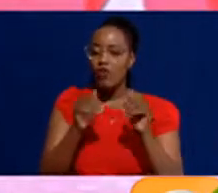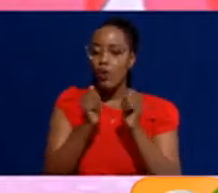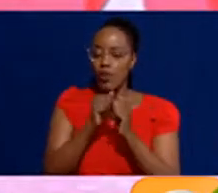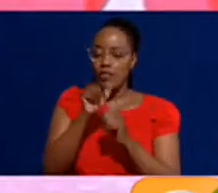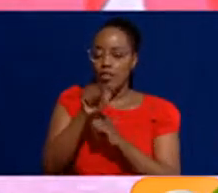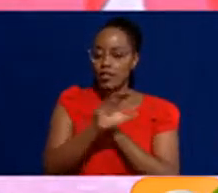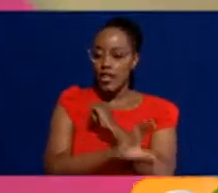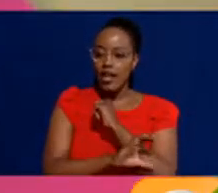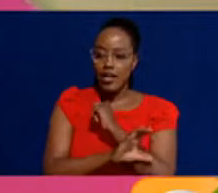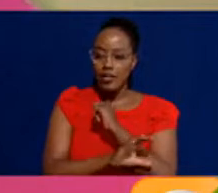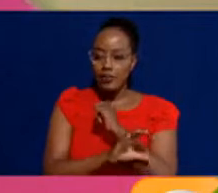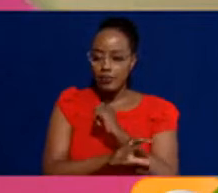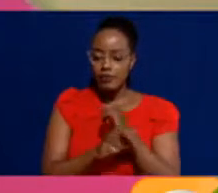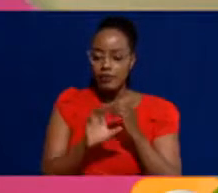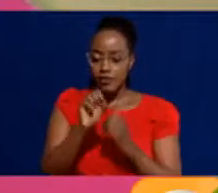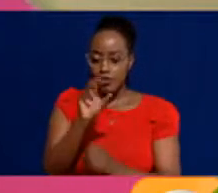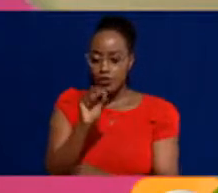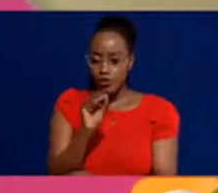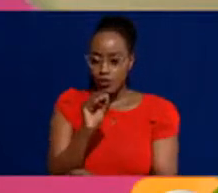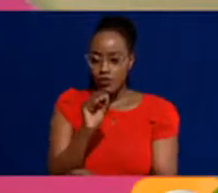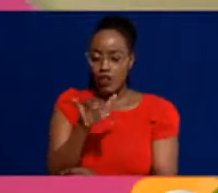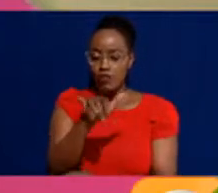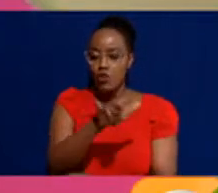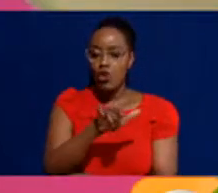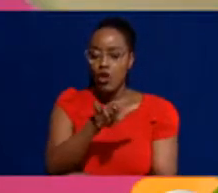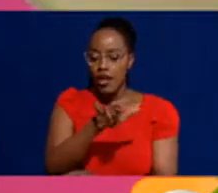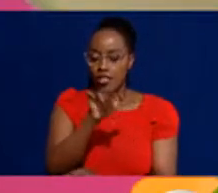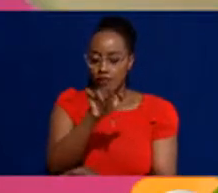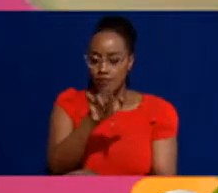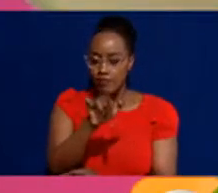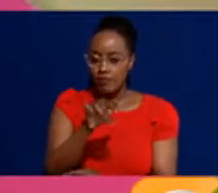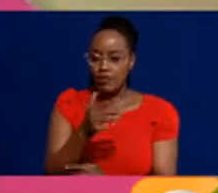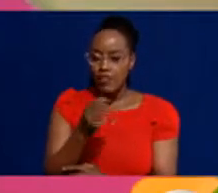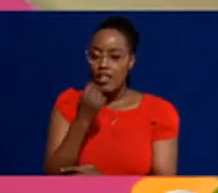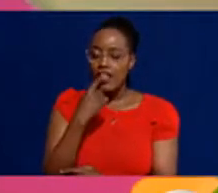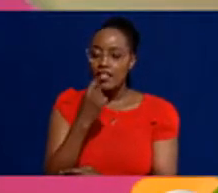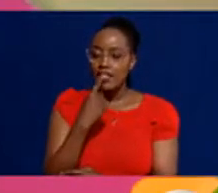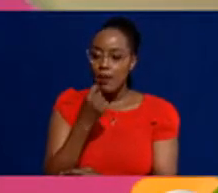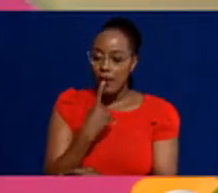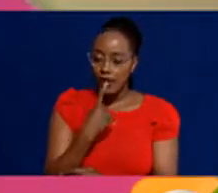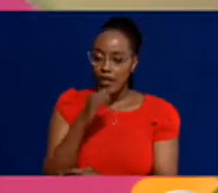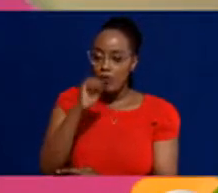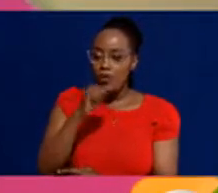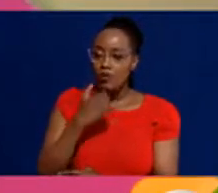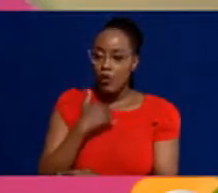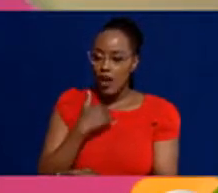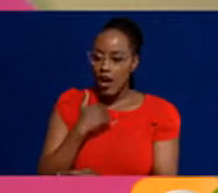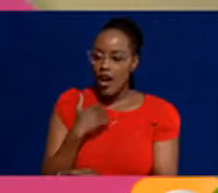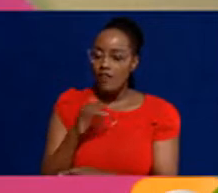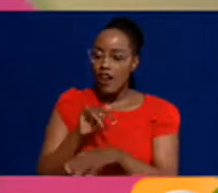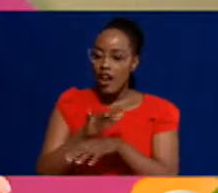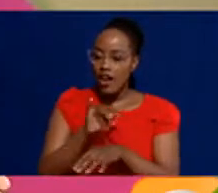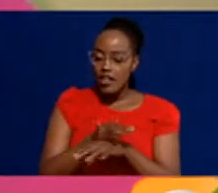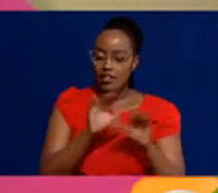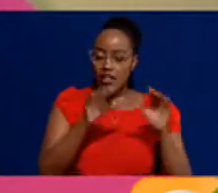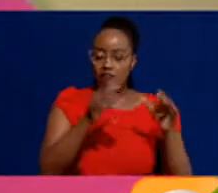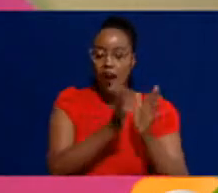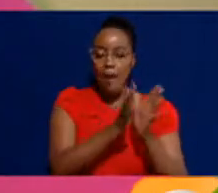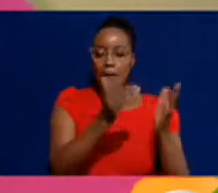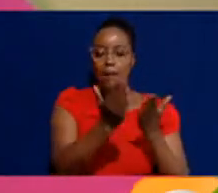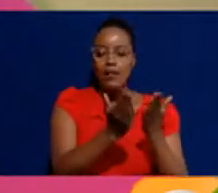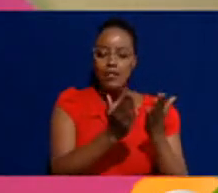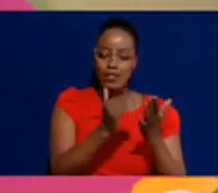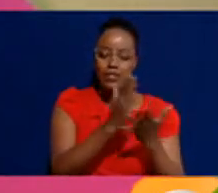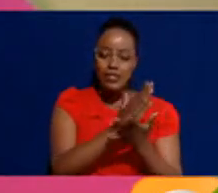country? So locally, treatment facilities, we can broadly, again, classify them into public sector,